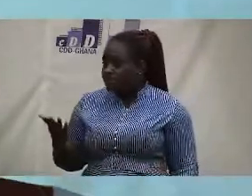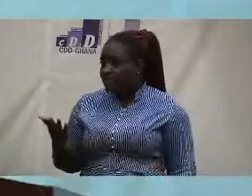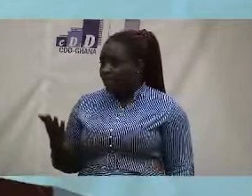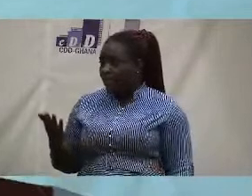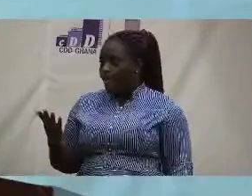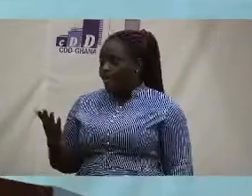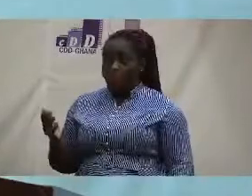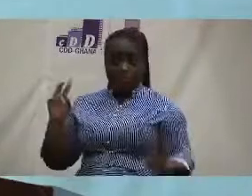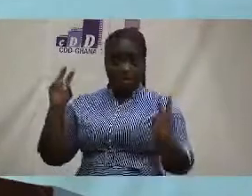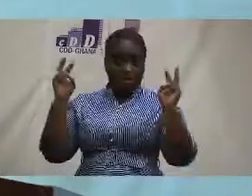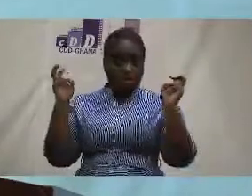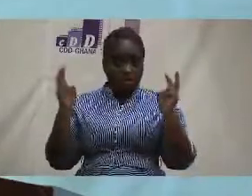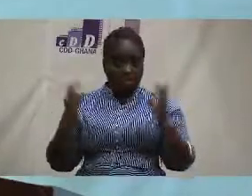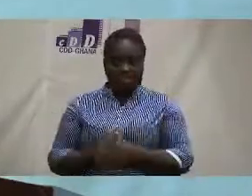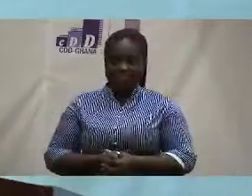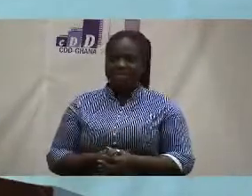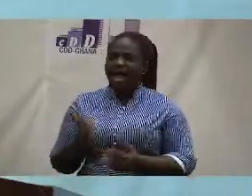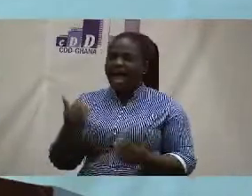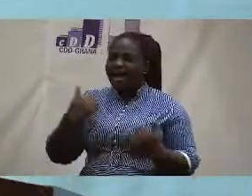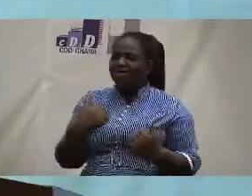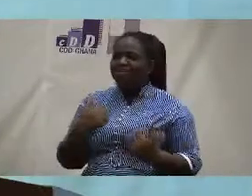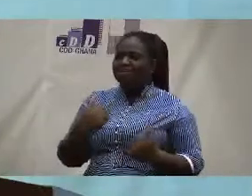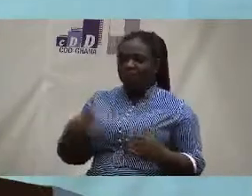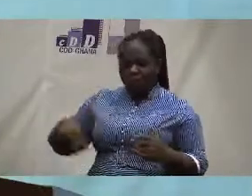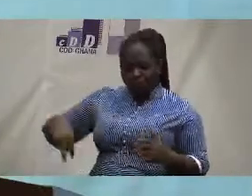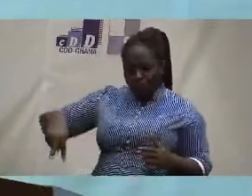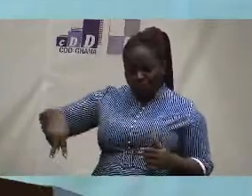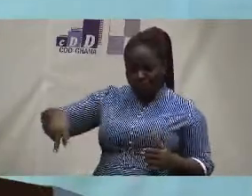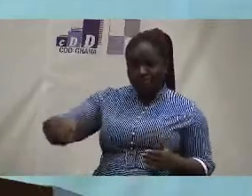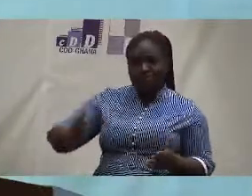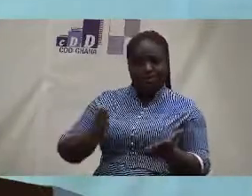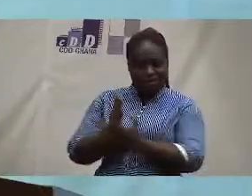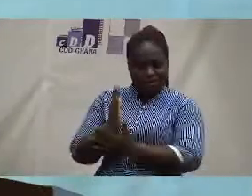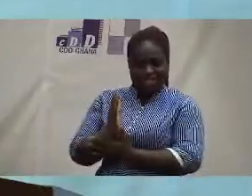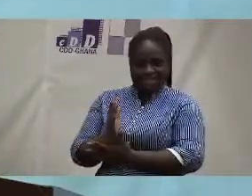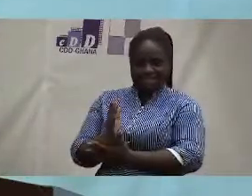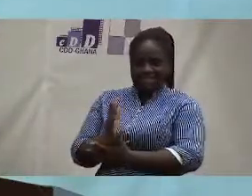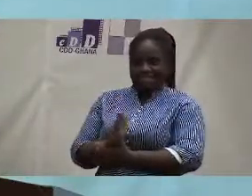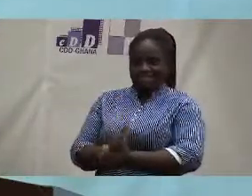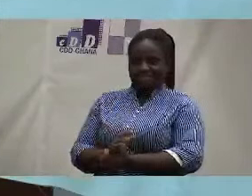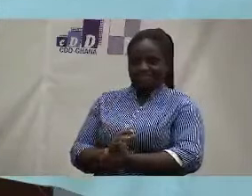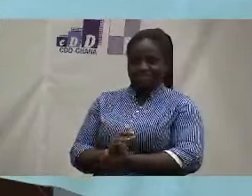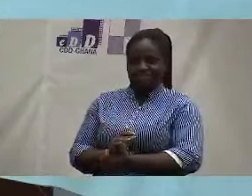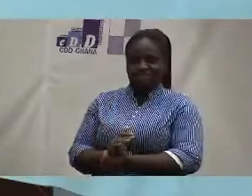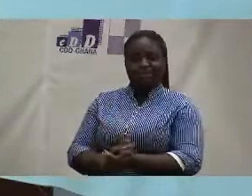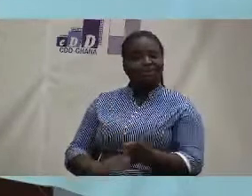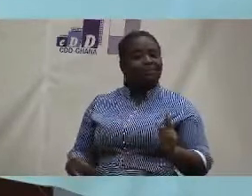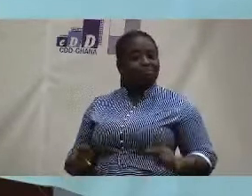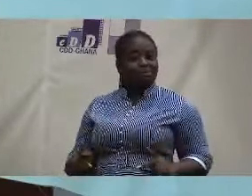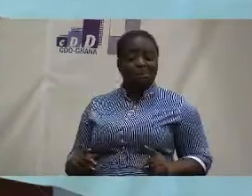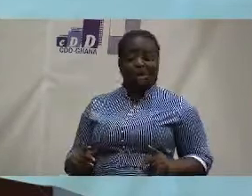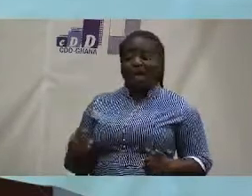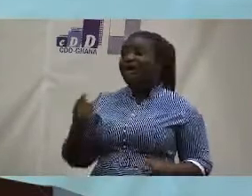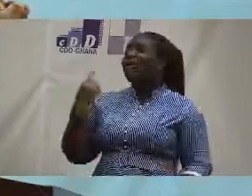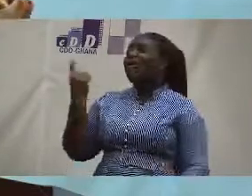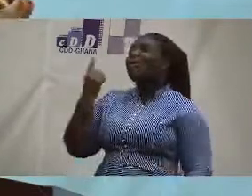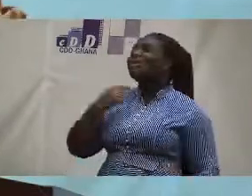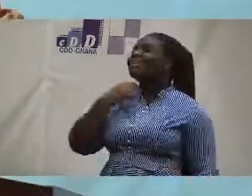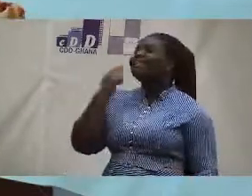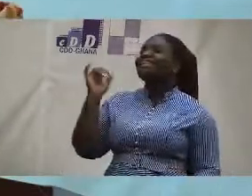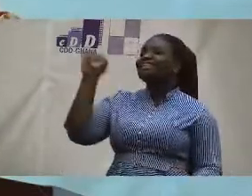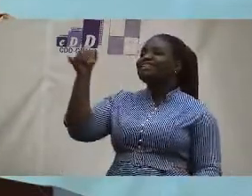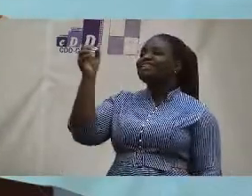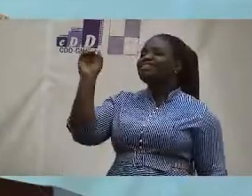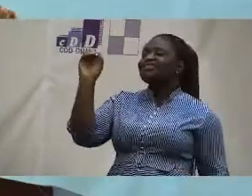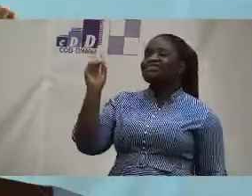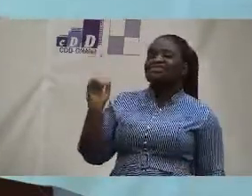to this issue. And we have to work for our legitimacy in the eyes of the people. And I used to say this joke that